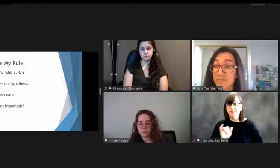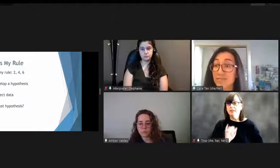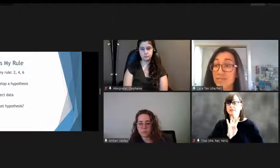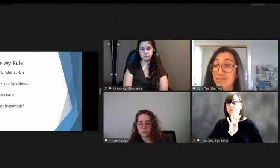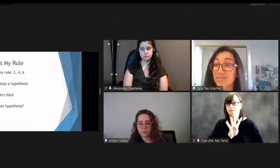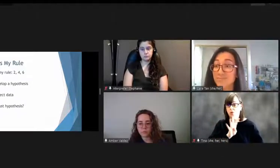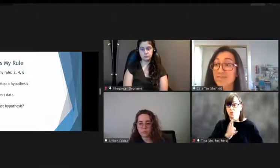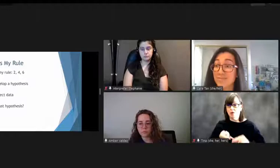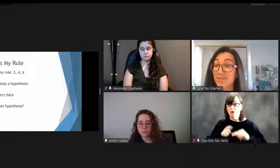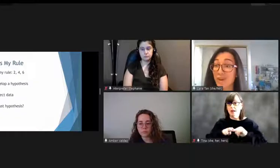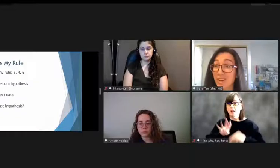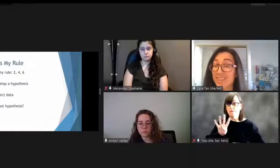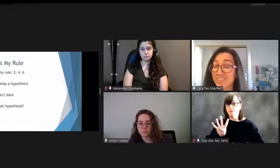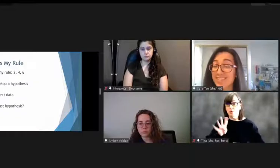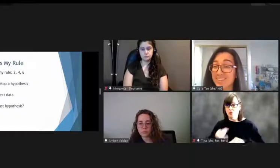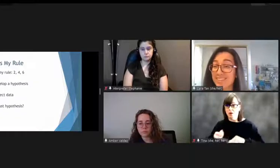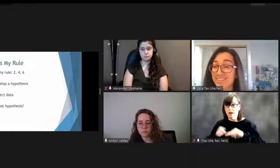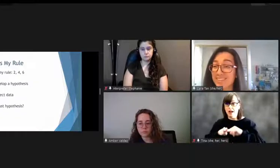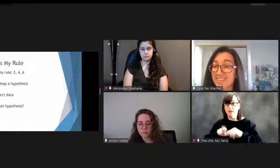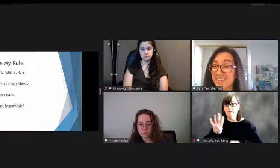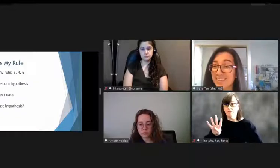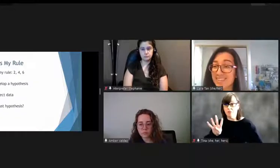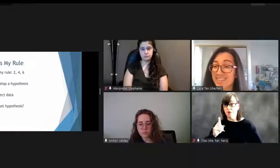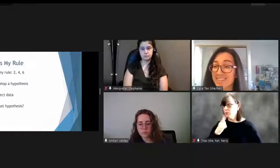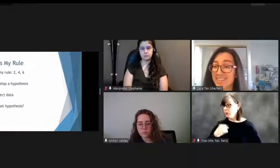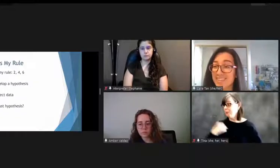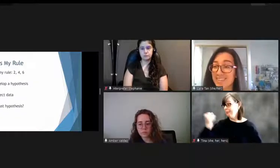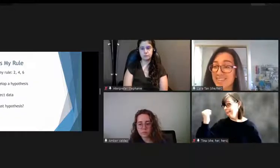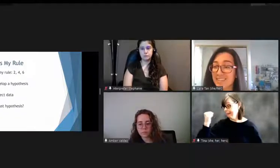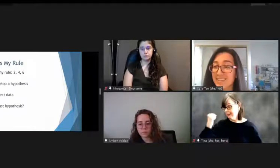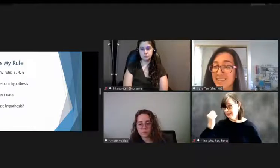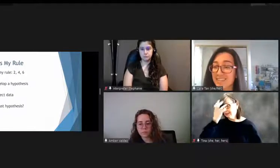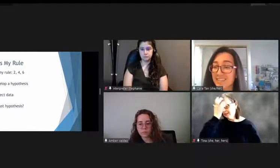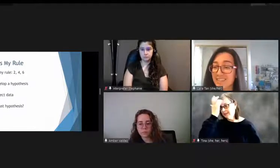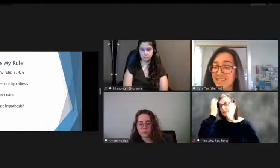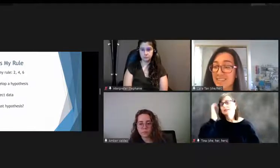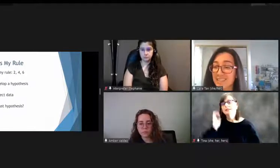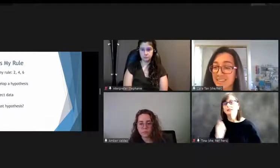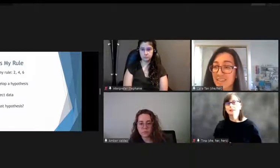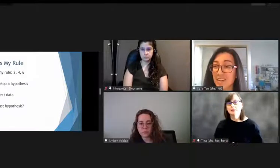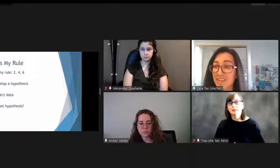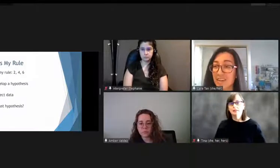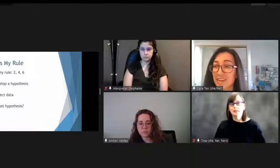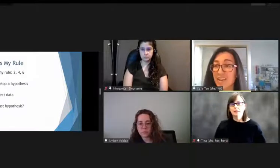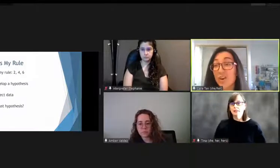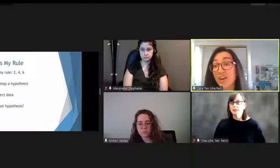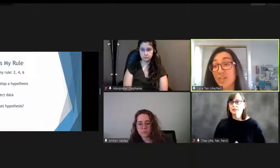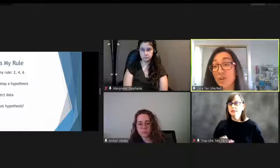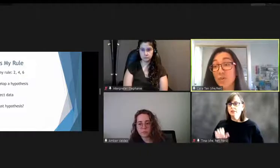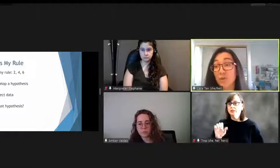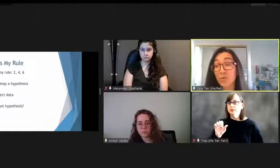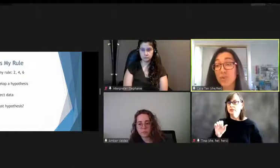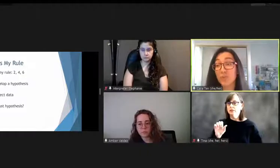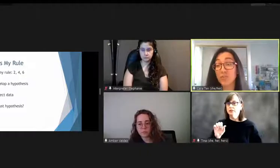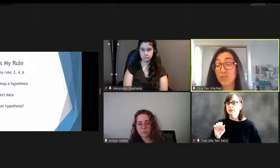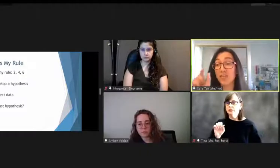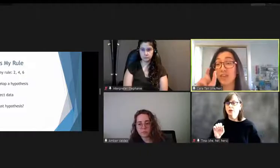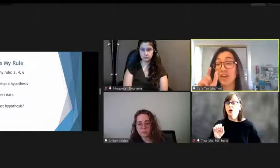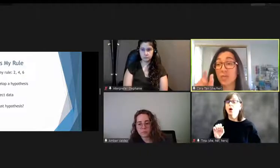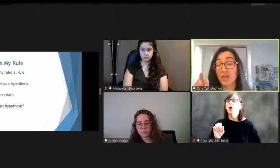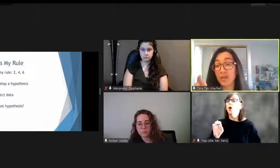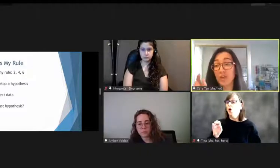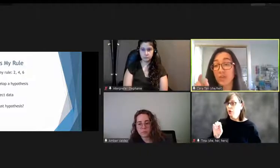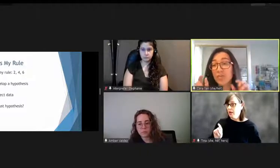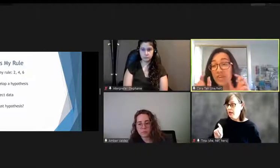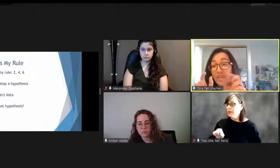in like a pattern. And Okay. then 3, it's just an addition from 1. Got it. Okay, so you use the